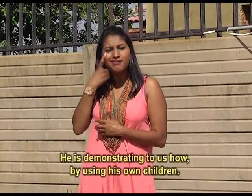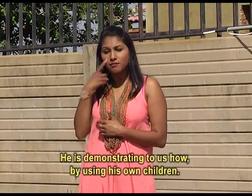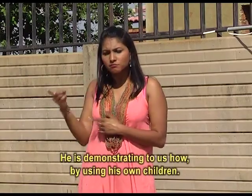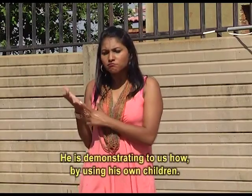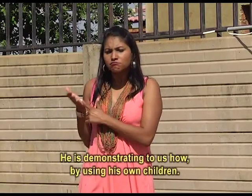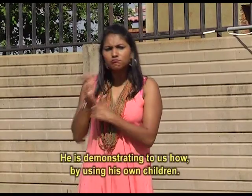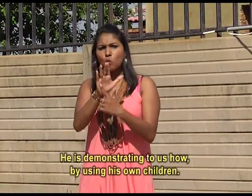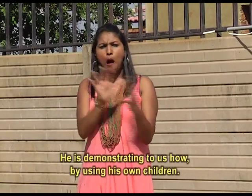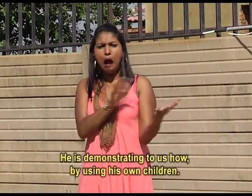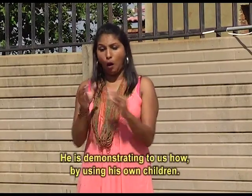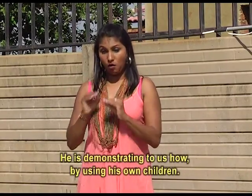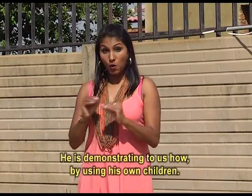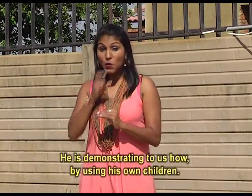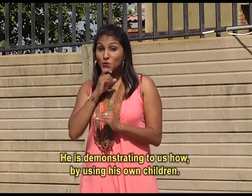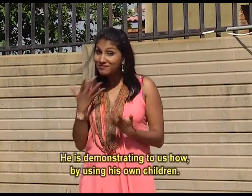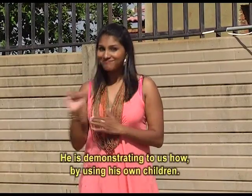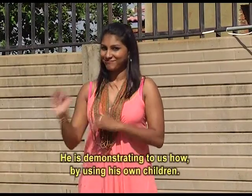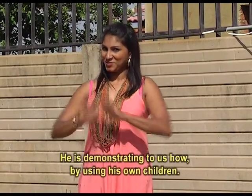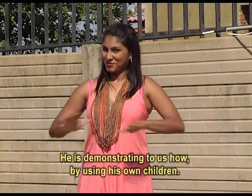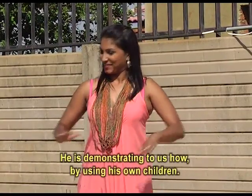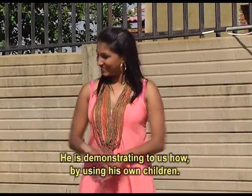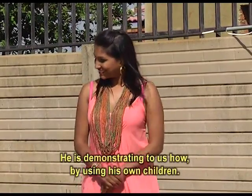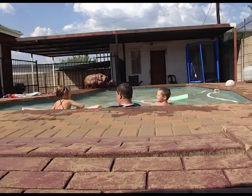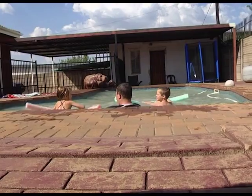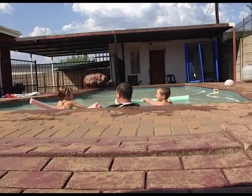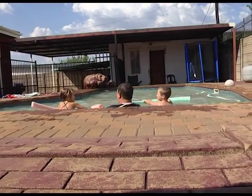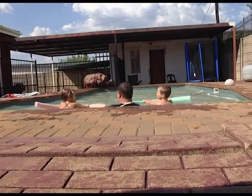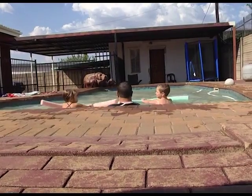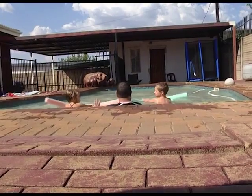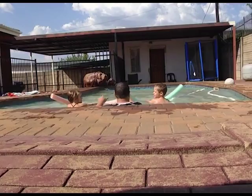He's demonstrating to us how by using his own children.